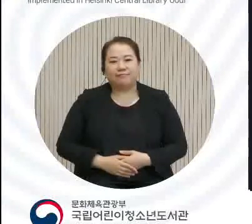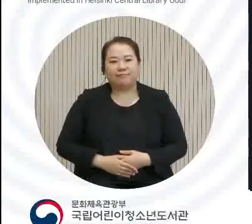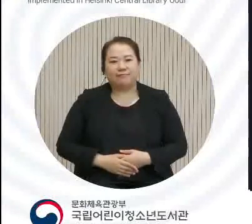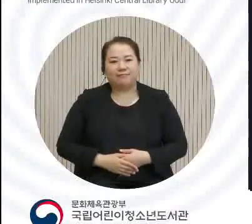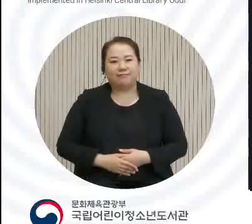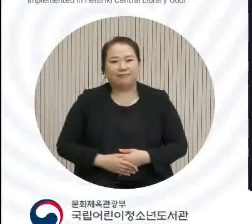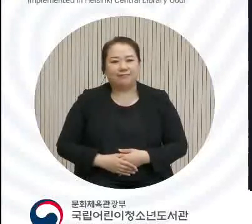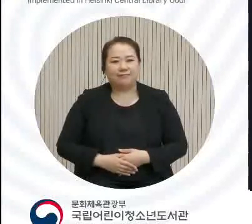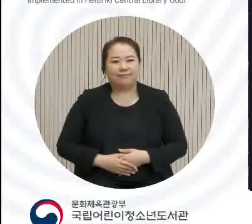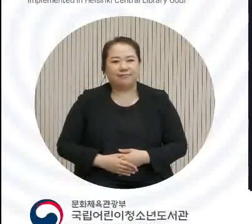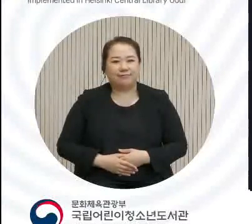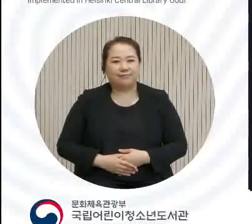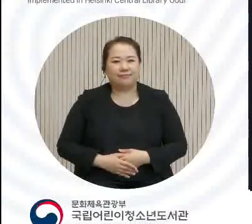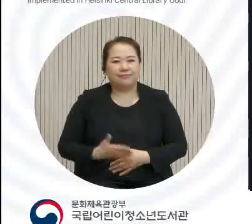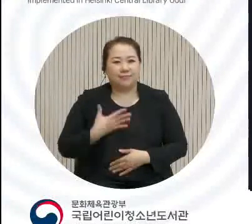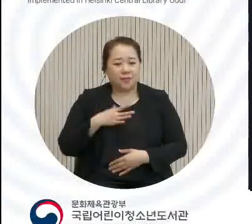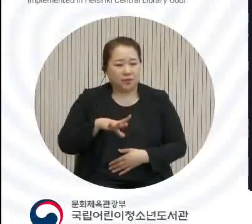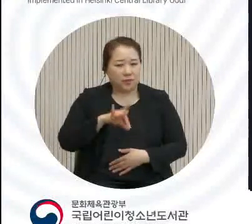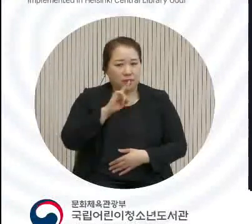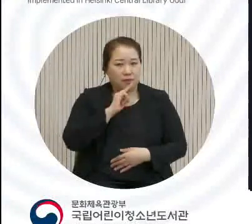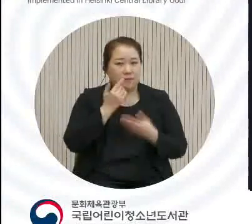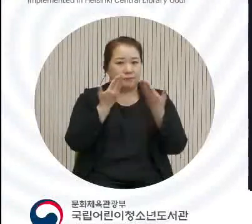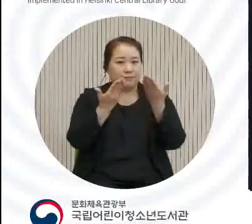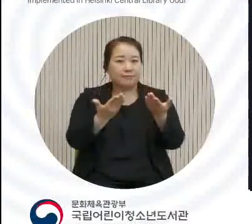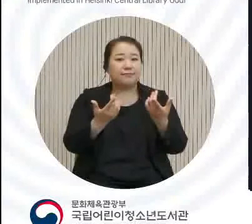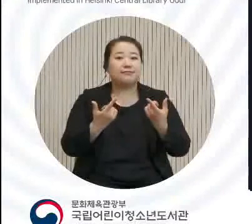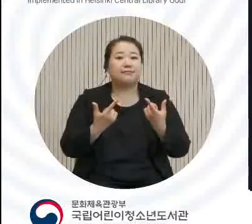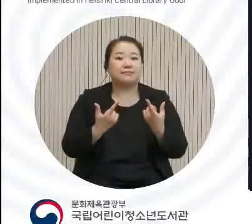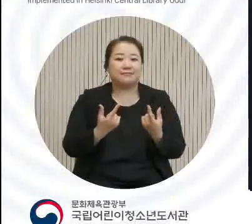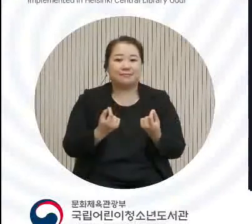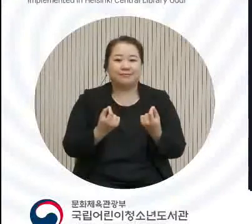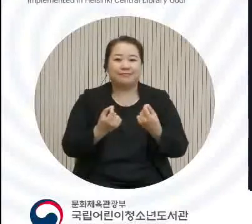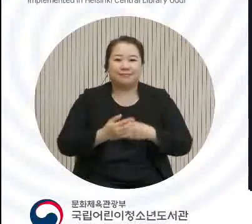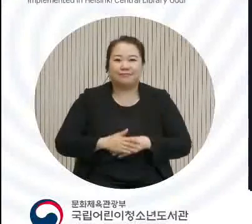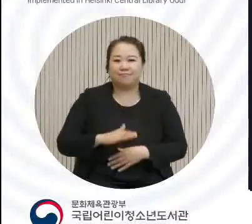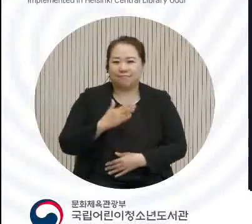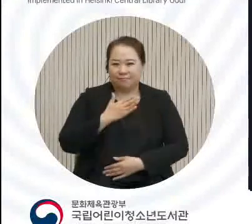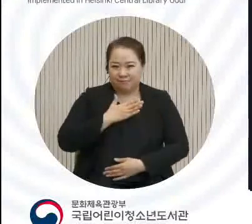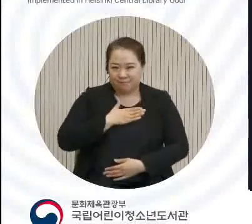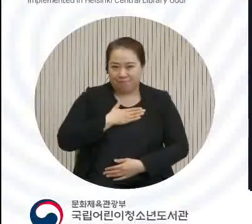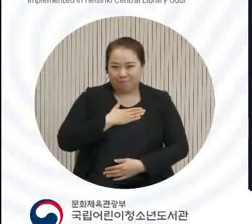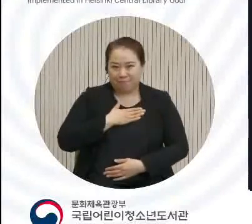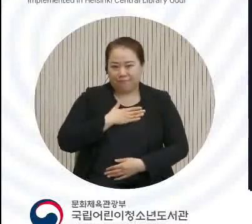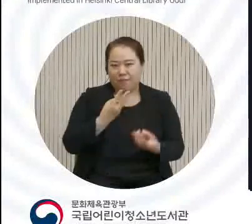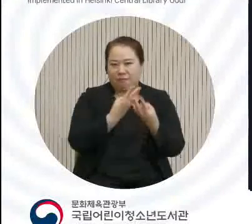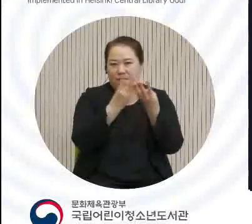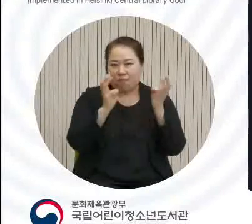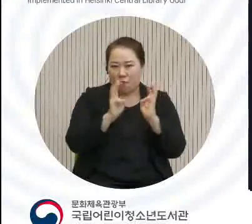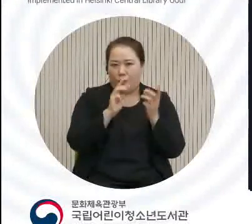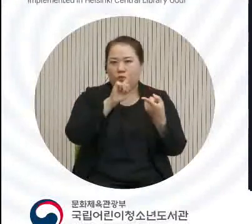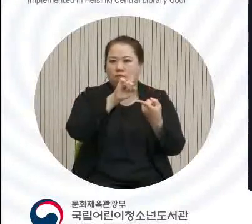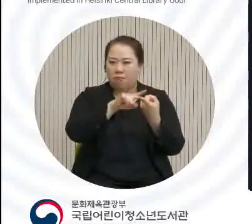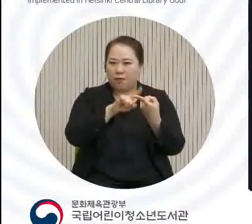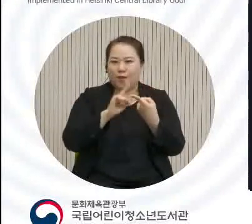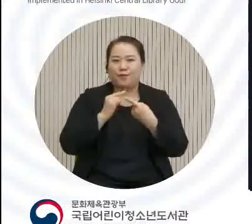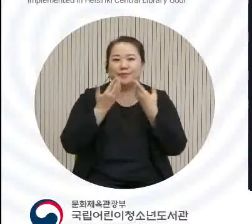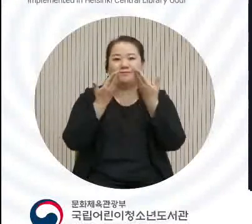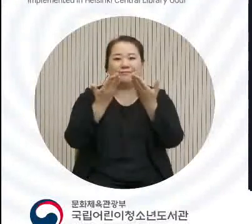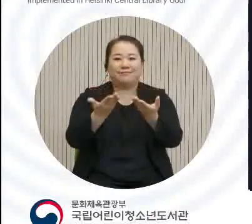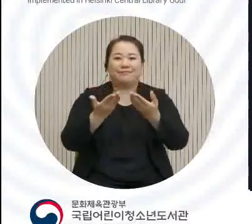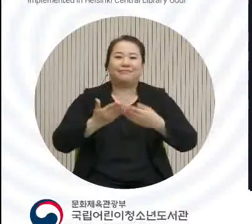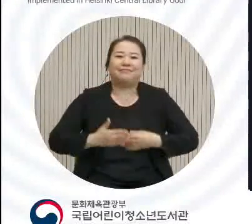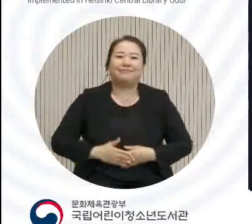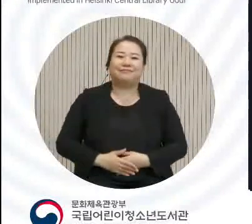Like I said earlier, in this presentation I will focus on the workshops we have been offering for schools